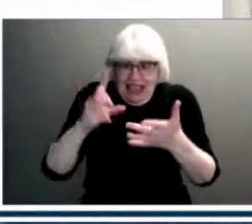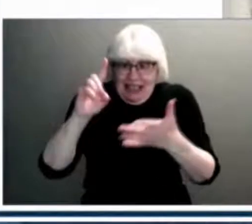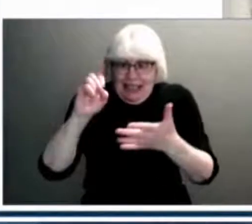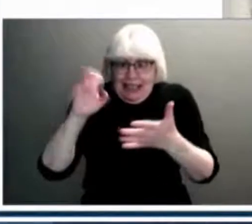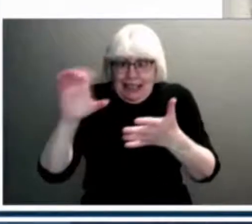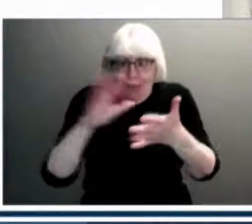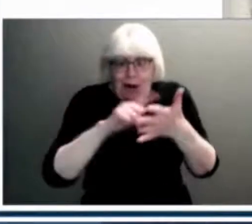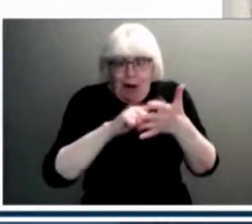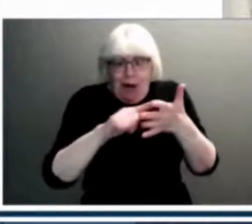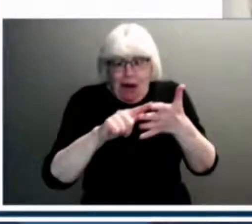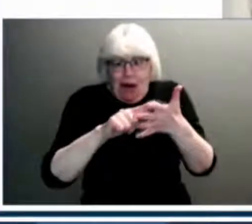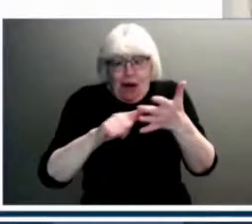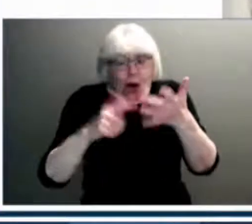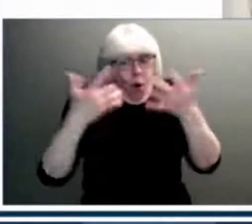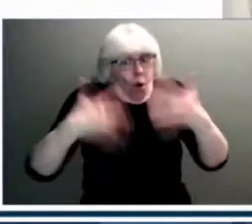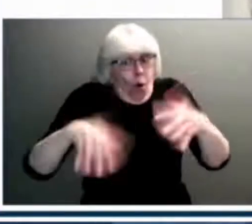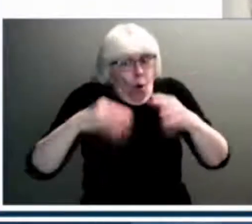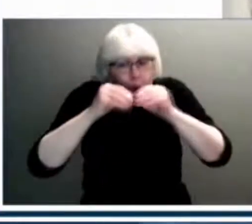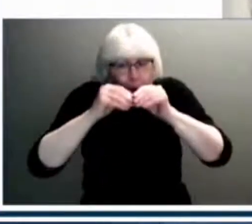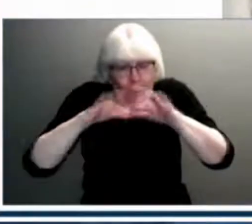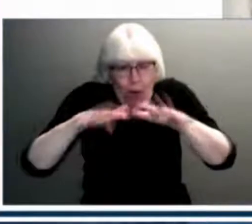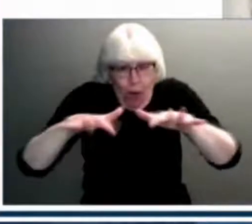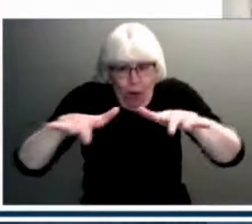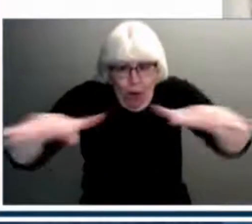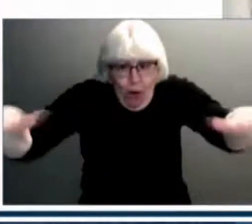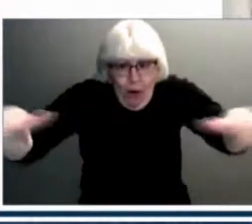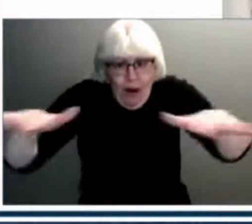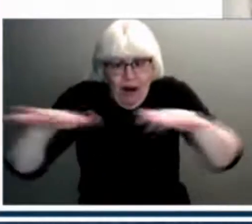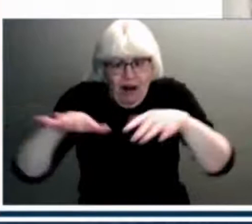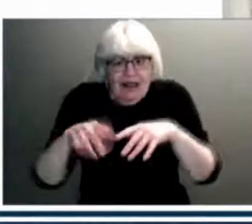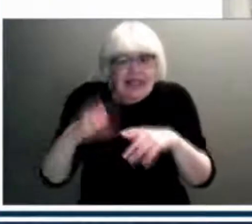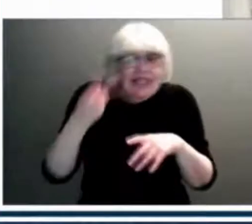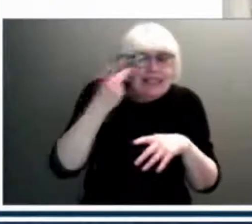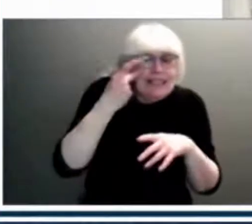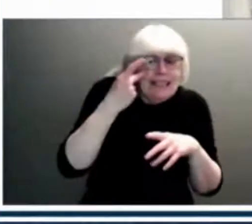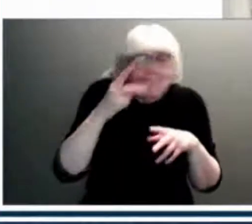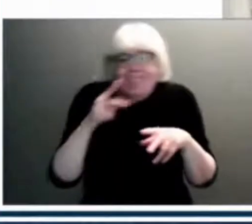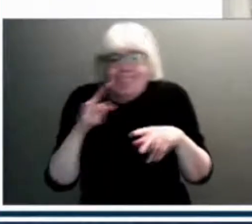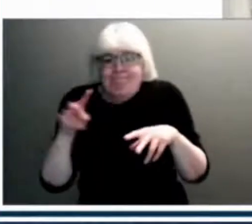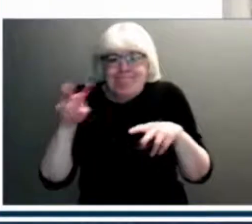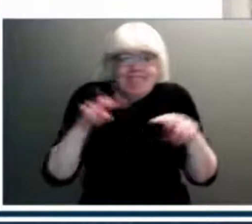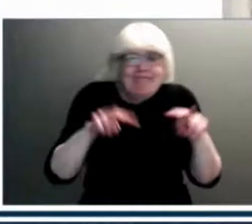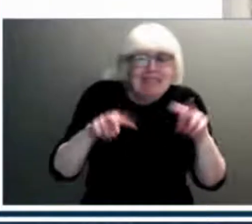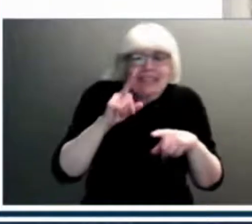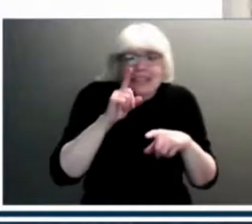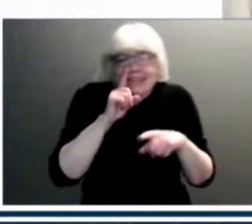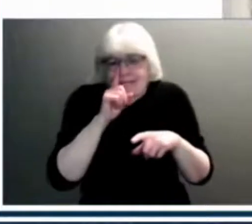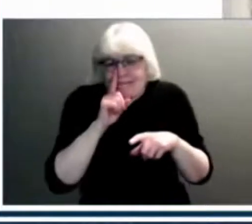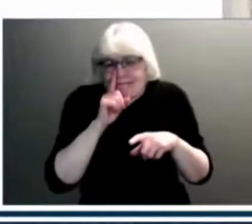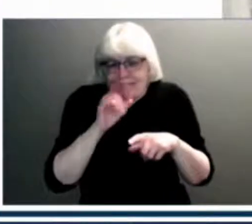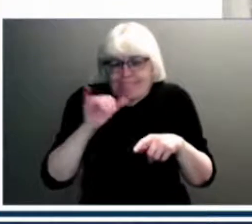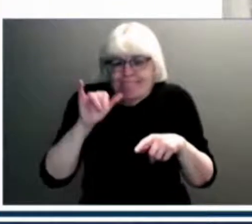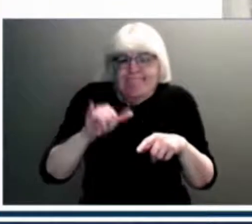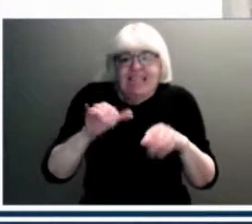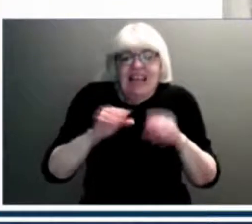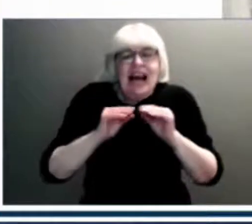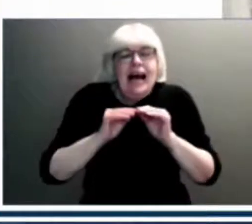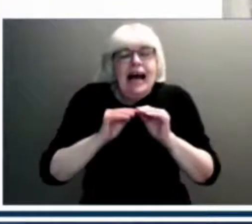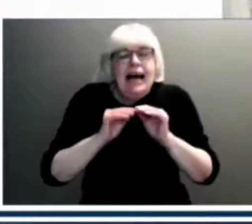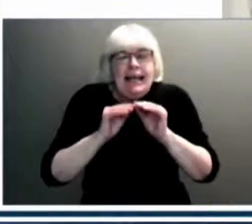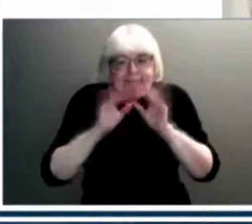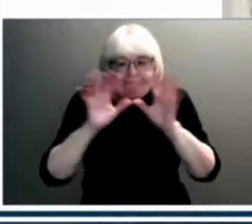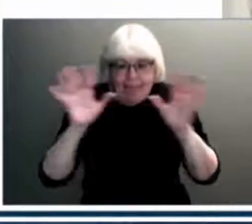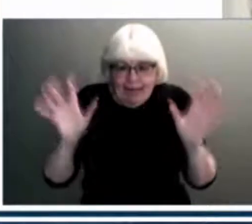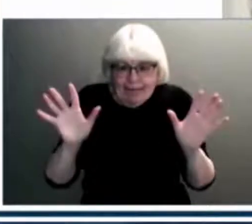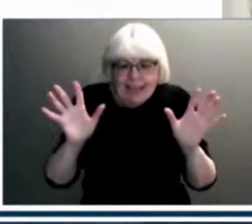starting to look at our way of testing, we saw that the writing was on the wall, that demand would be there for testing. We ordered approximately 2 million